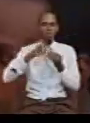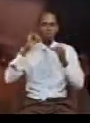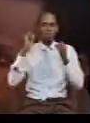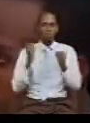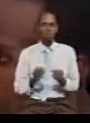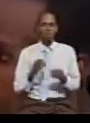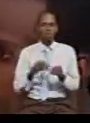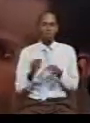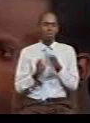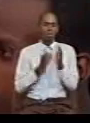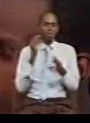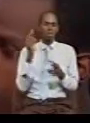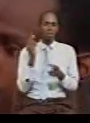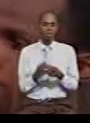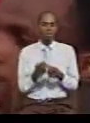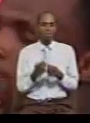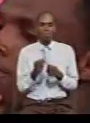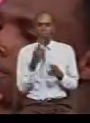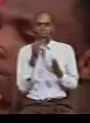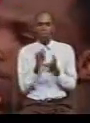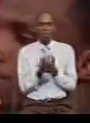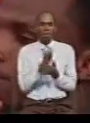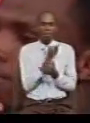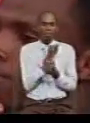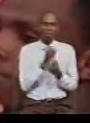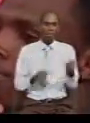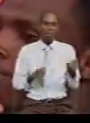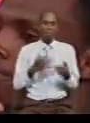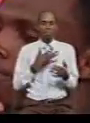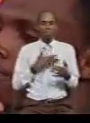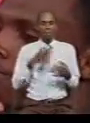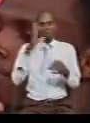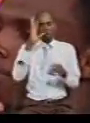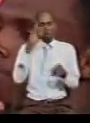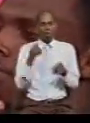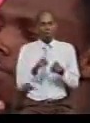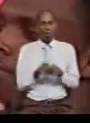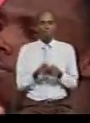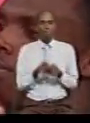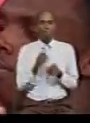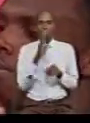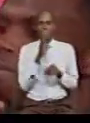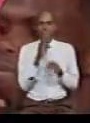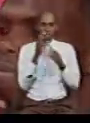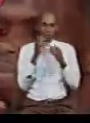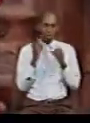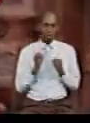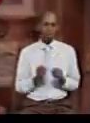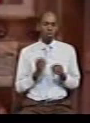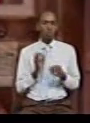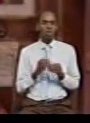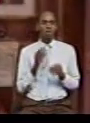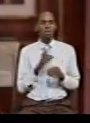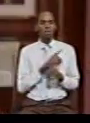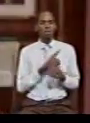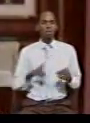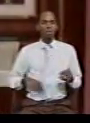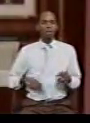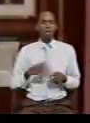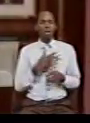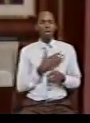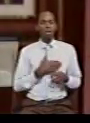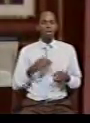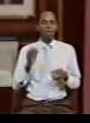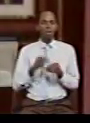It says, finally, my brethren, be strong in the Lord and in the power of